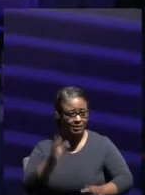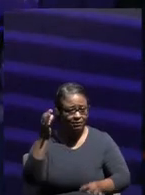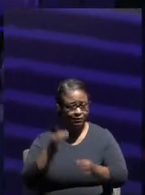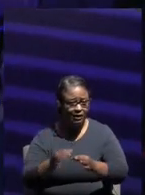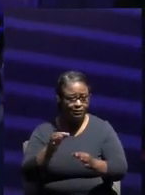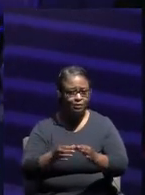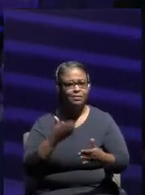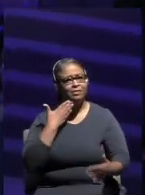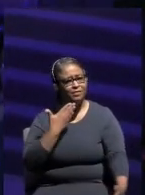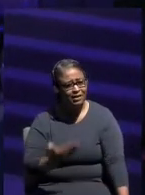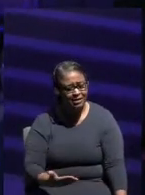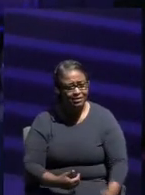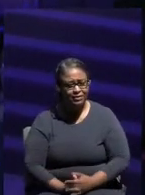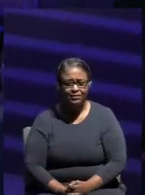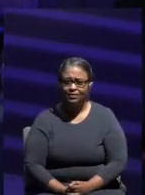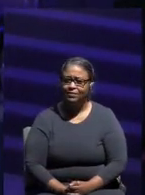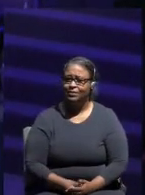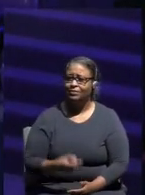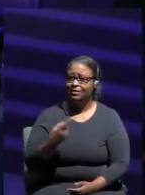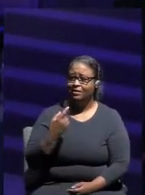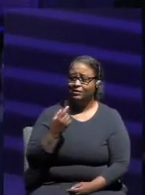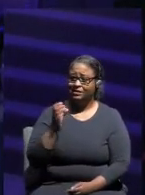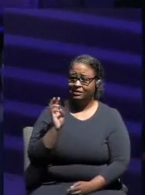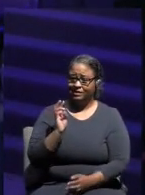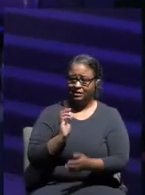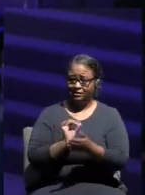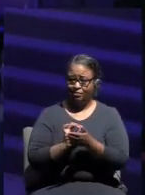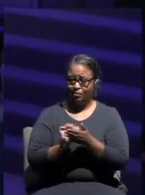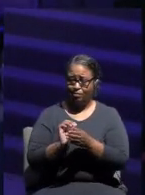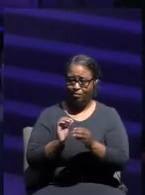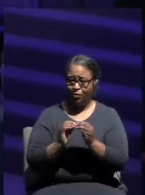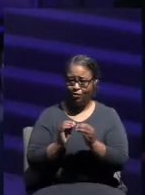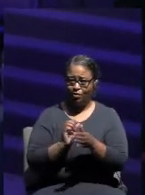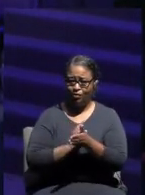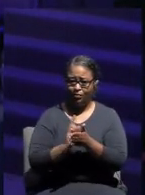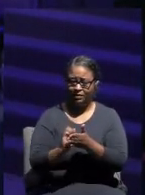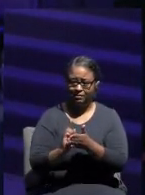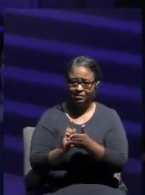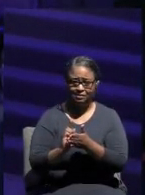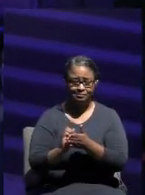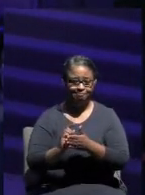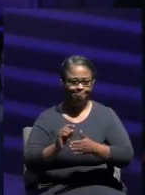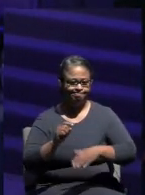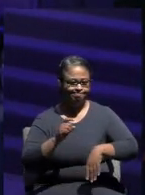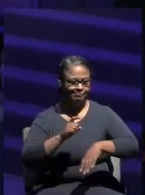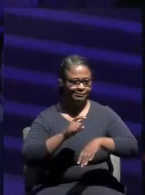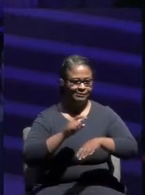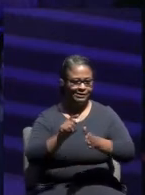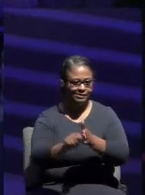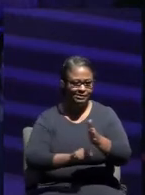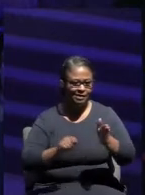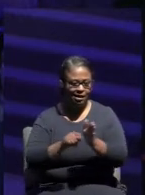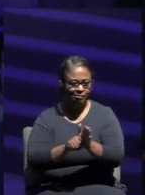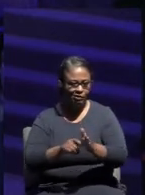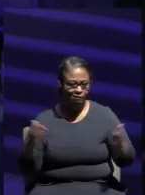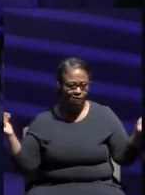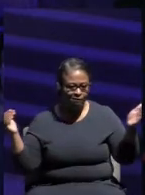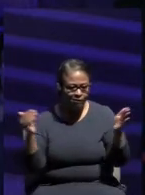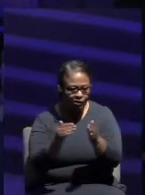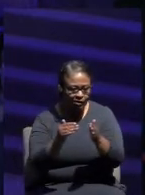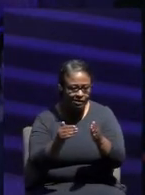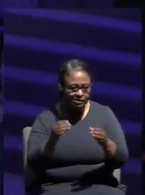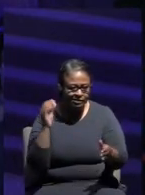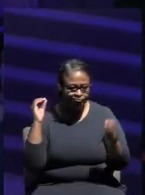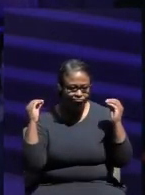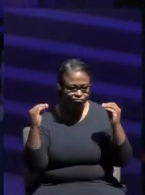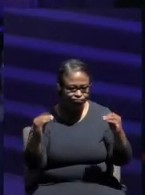to that. And we only have 6 more weeks to go in this time of focused education